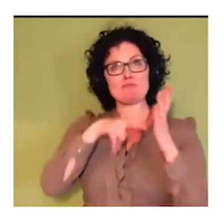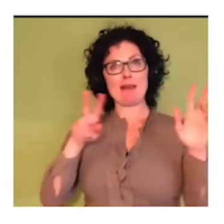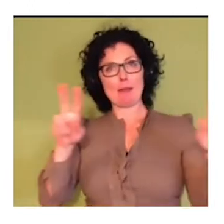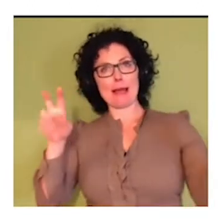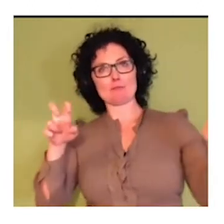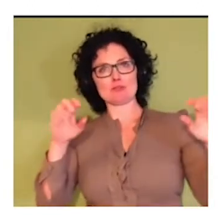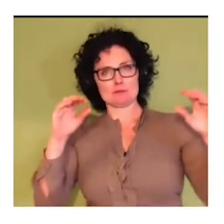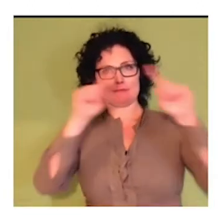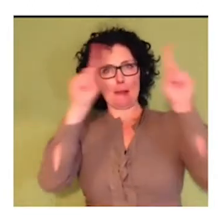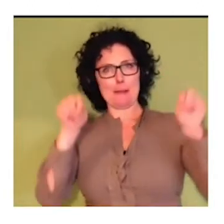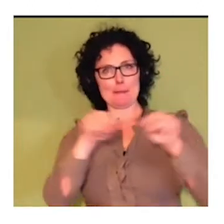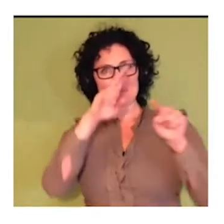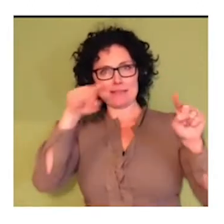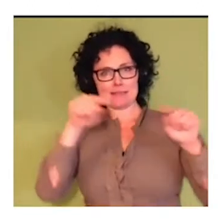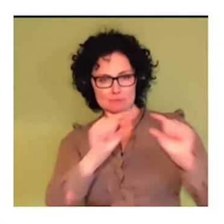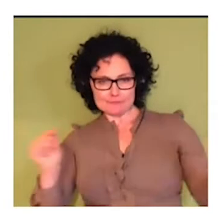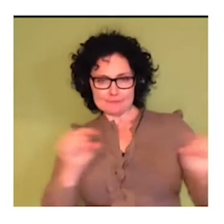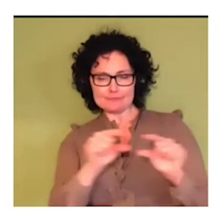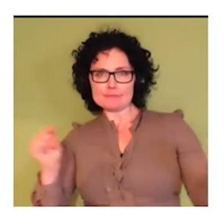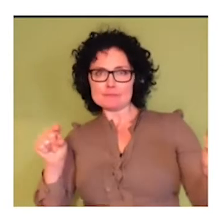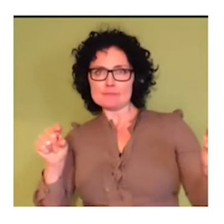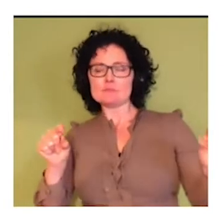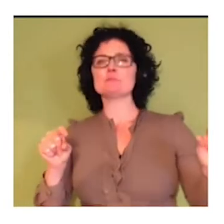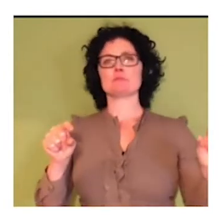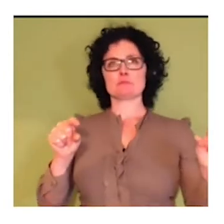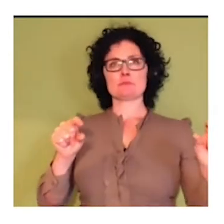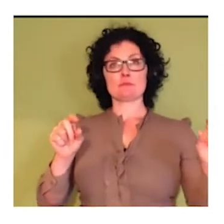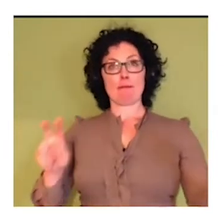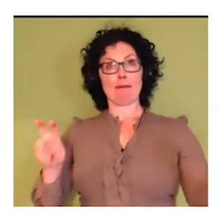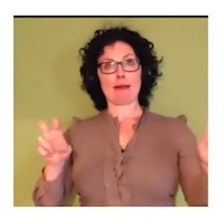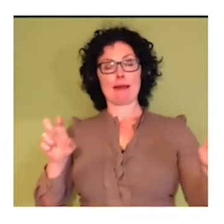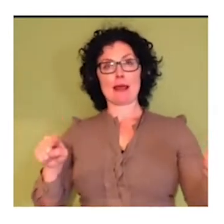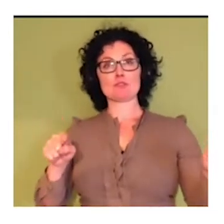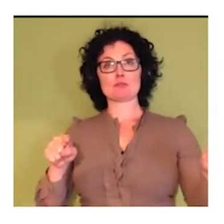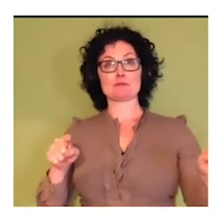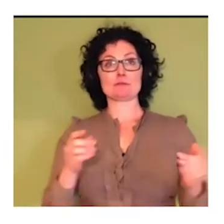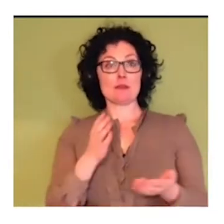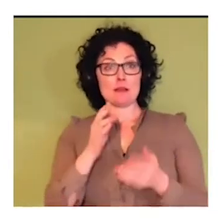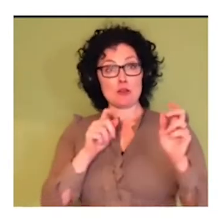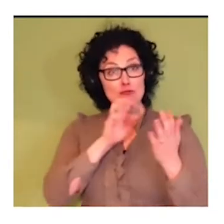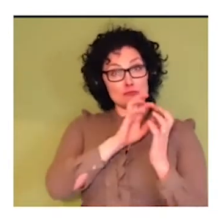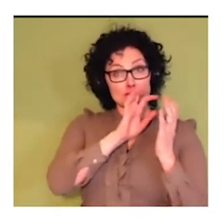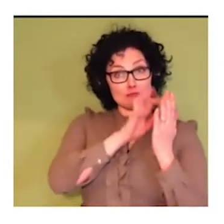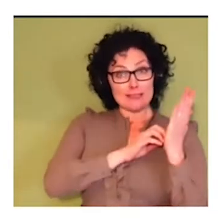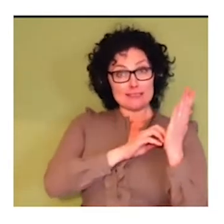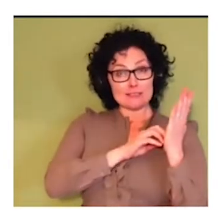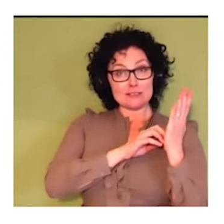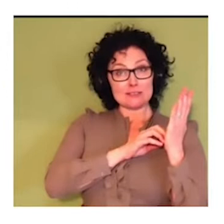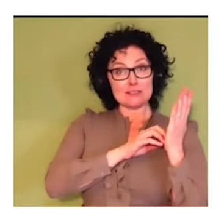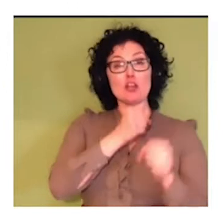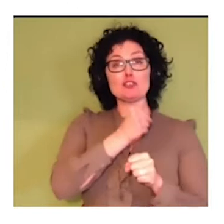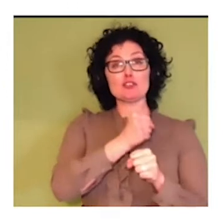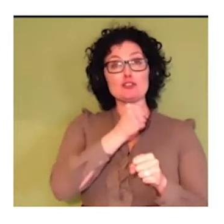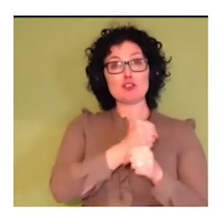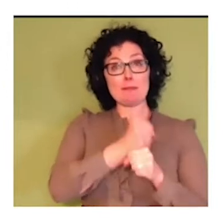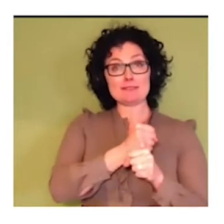painting, and maybe you noticed, the caption is actually German, and it switched to the German voice before